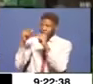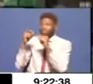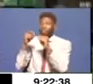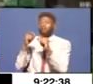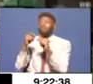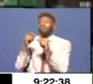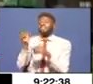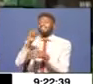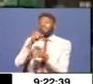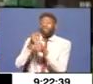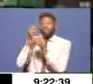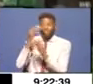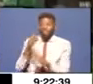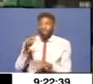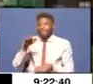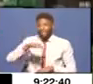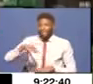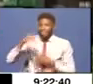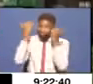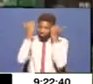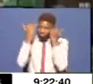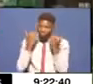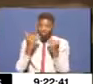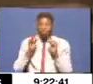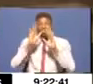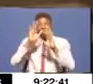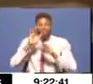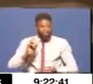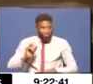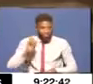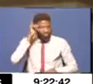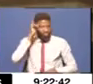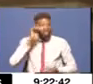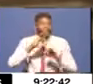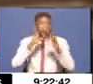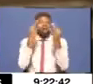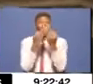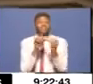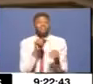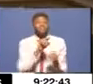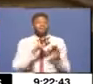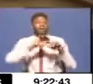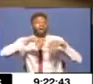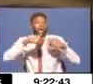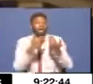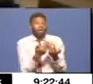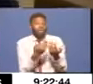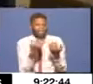on a need basis, understand the unique dynamics of the family in question and try